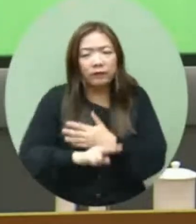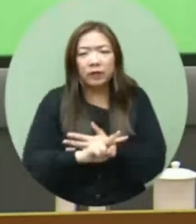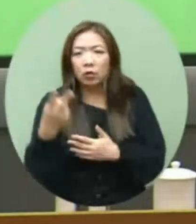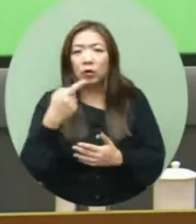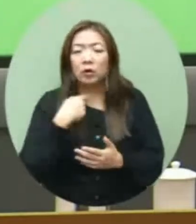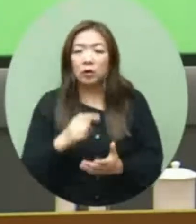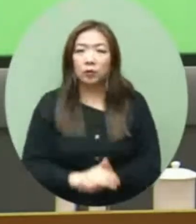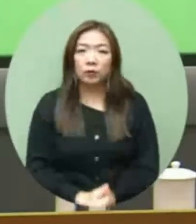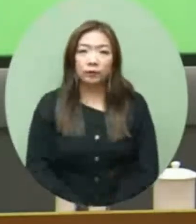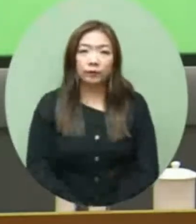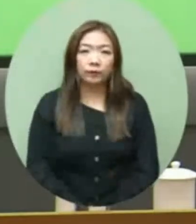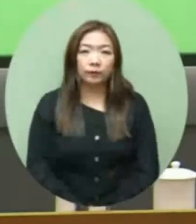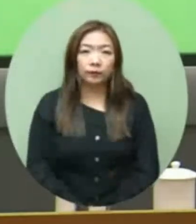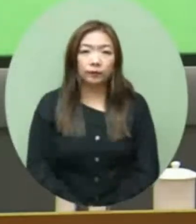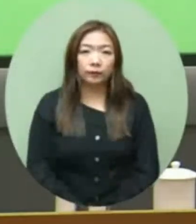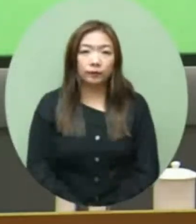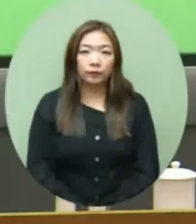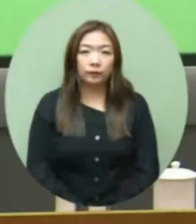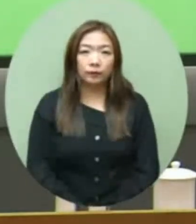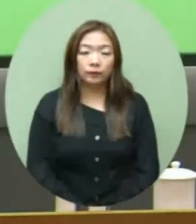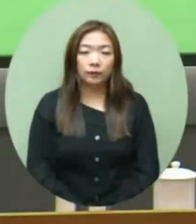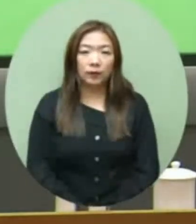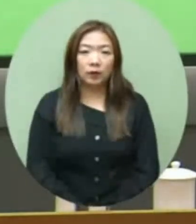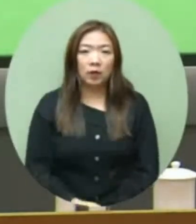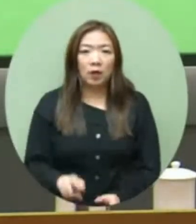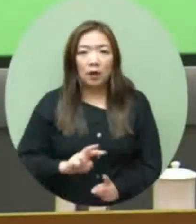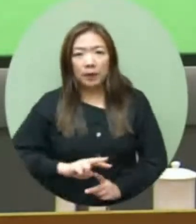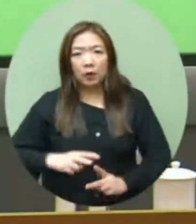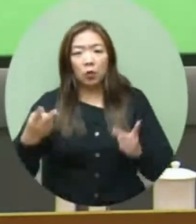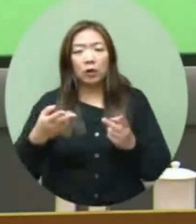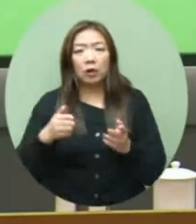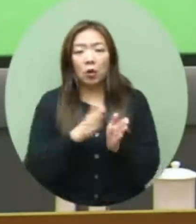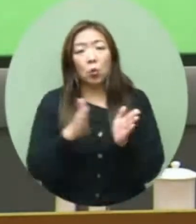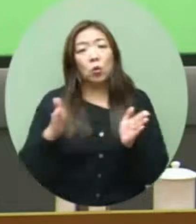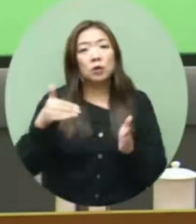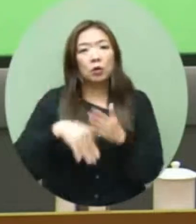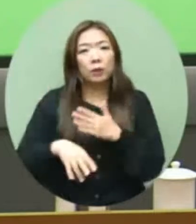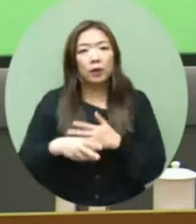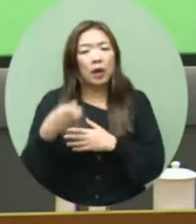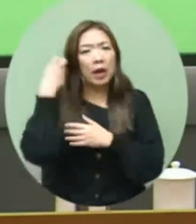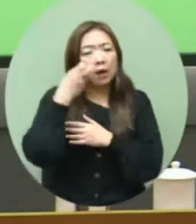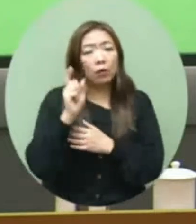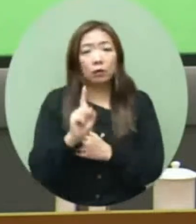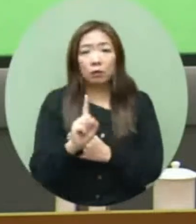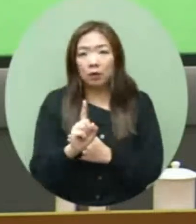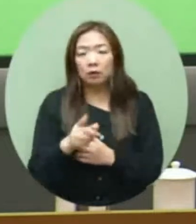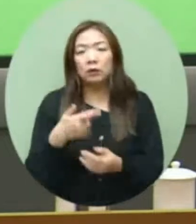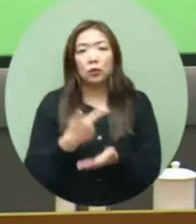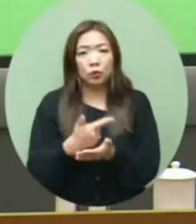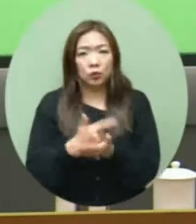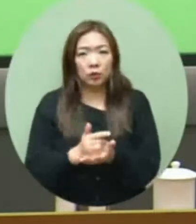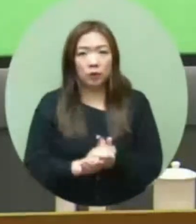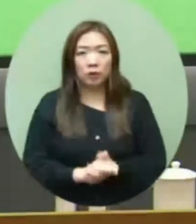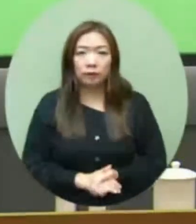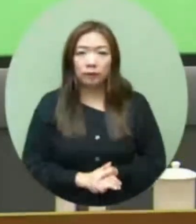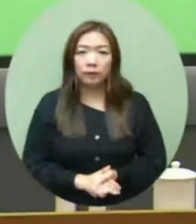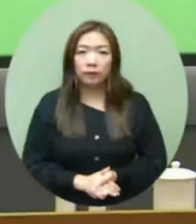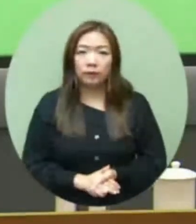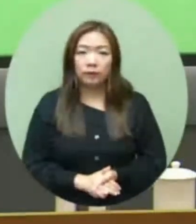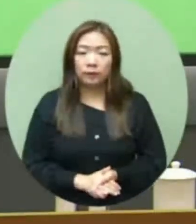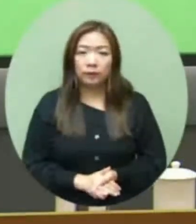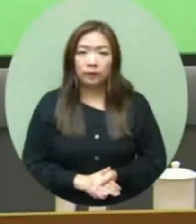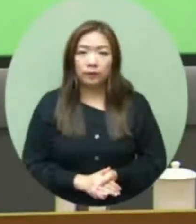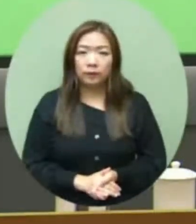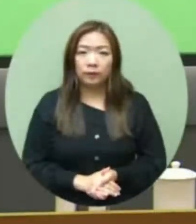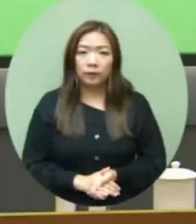these efforts. We need to continue to deepen the reform. What do we take into